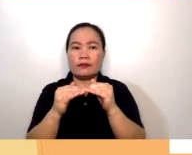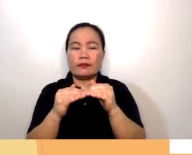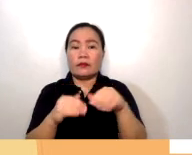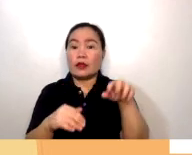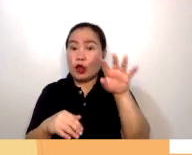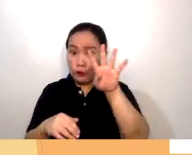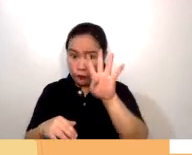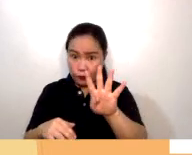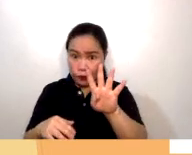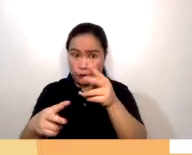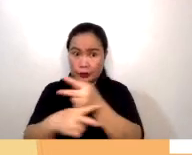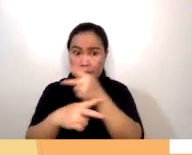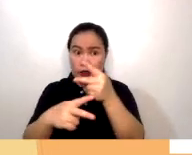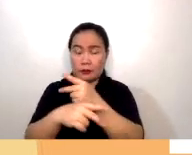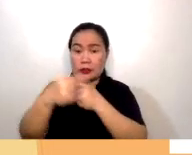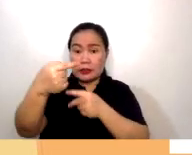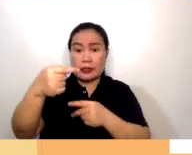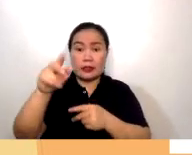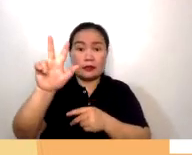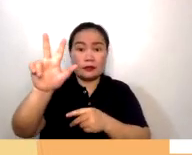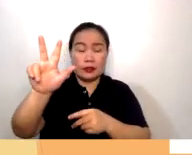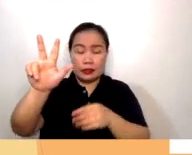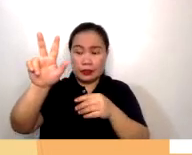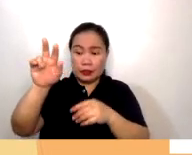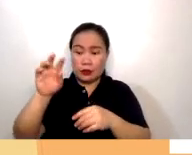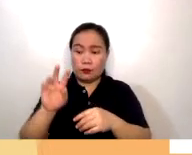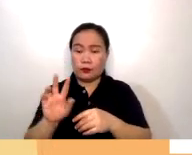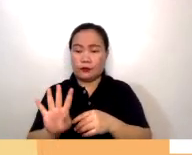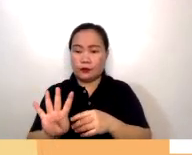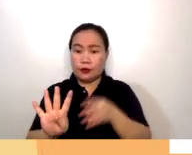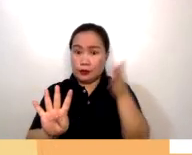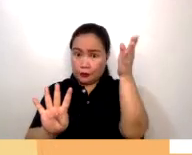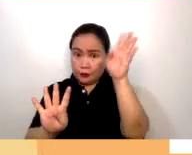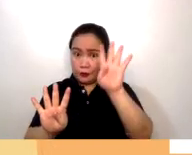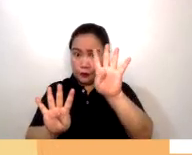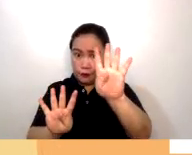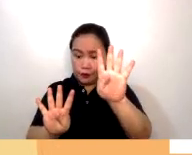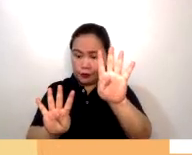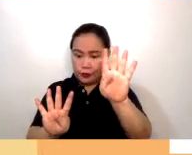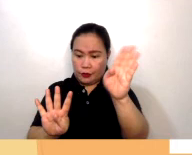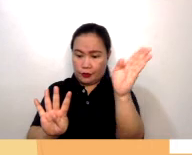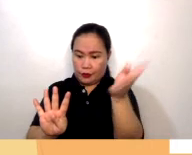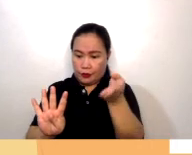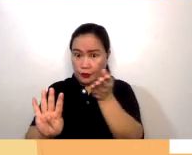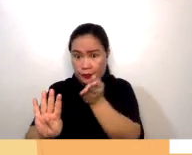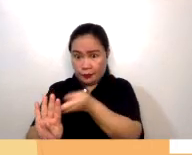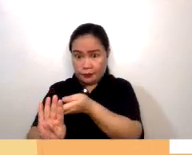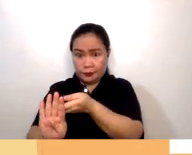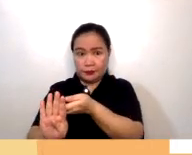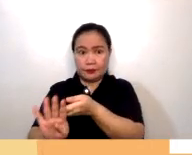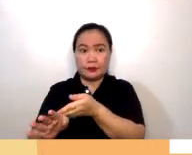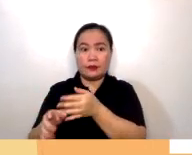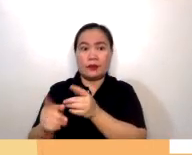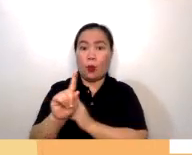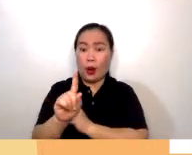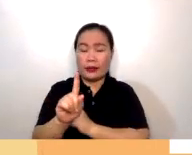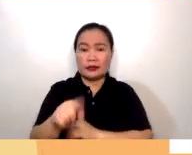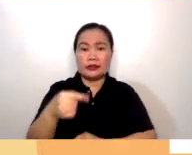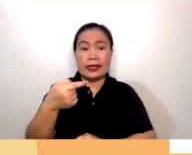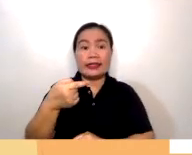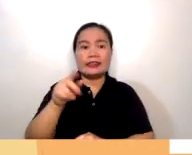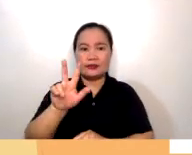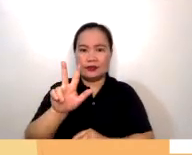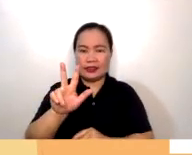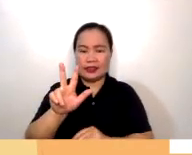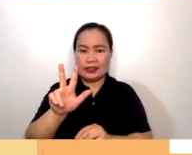equals, so 4 times negative 3 over 4x. So, makakancel na natin yung 4. Kaya, matitira